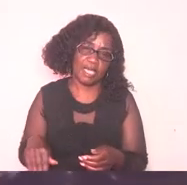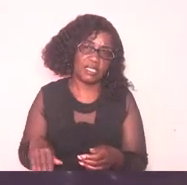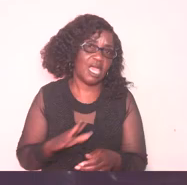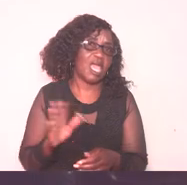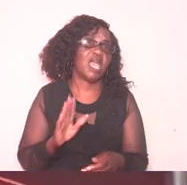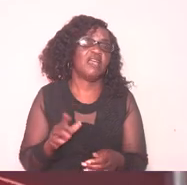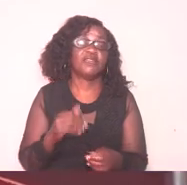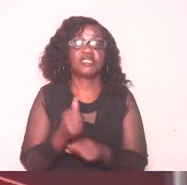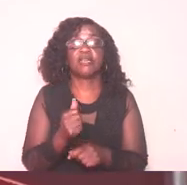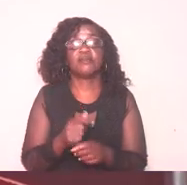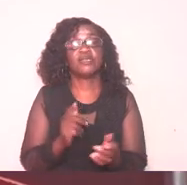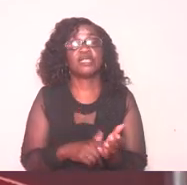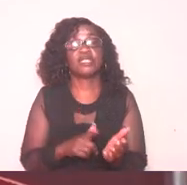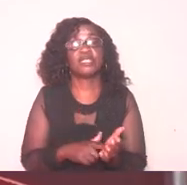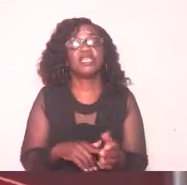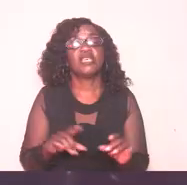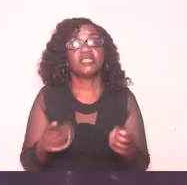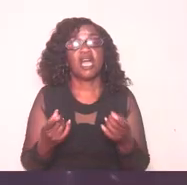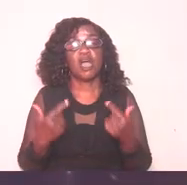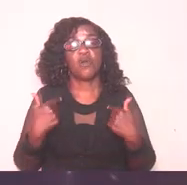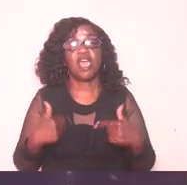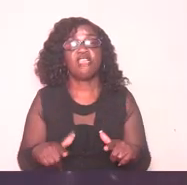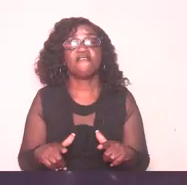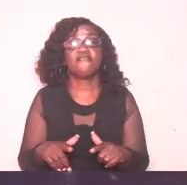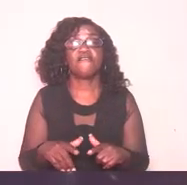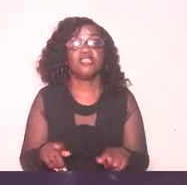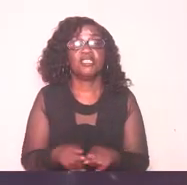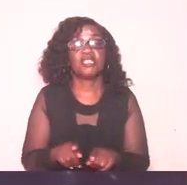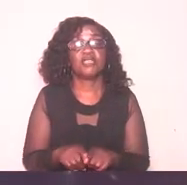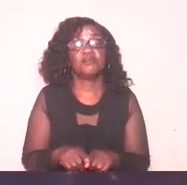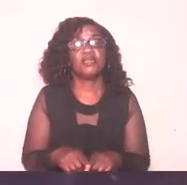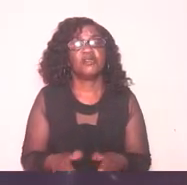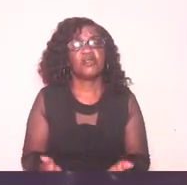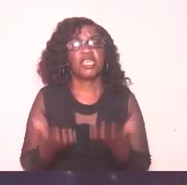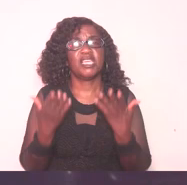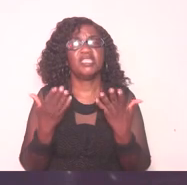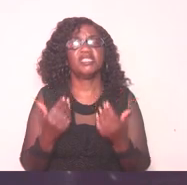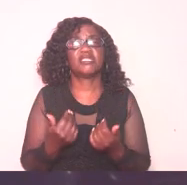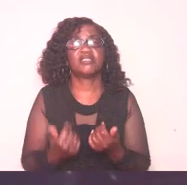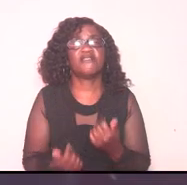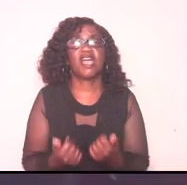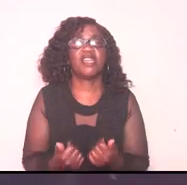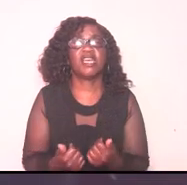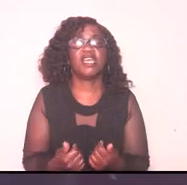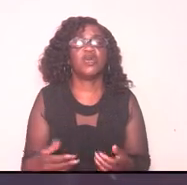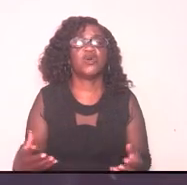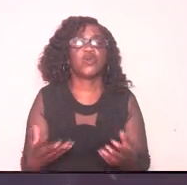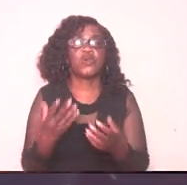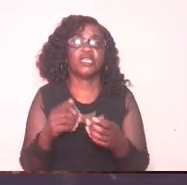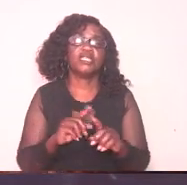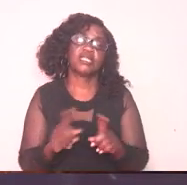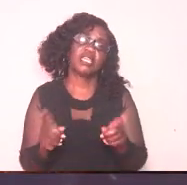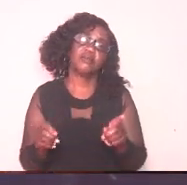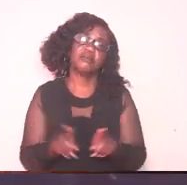consequences. That's how you will learn, and that's how life is, ladies and gentlemen. We don't raise our children like that. And we understand life has many